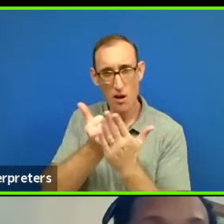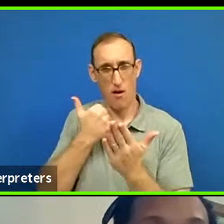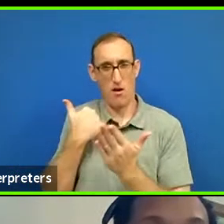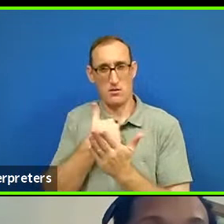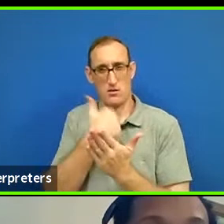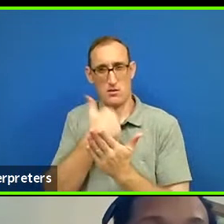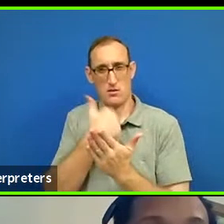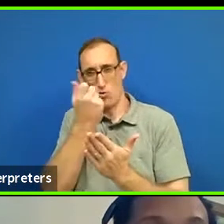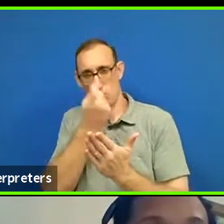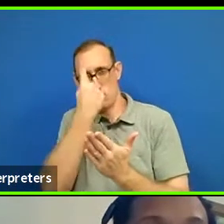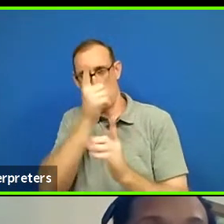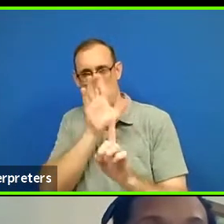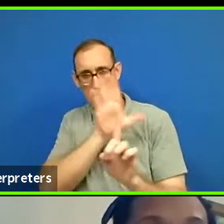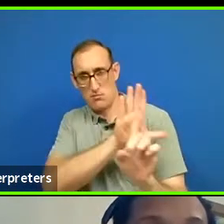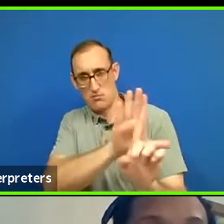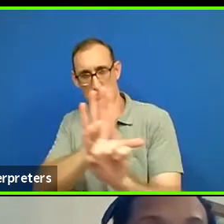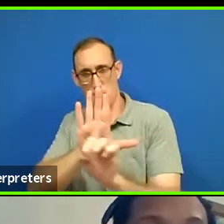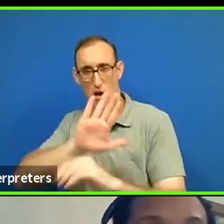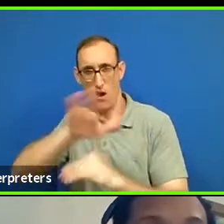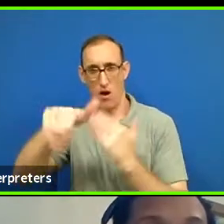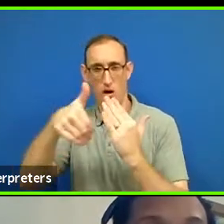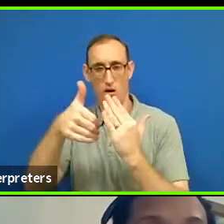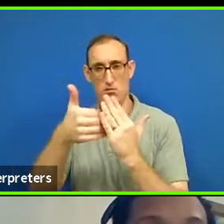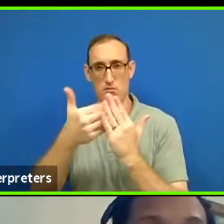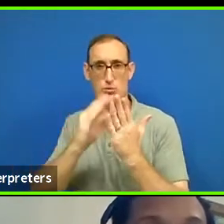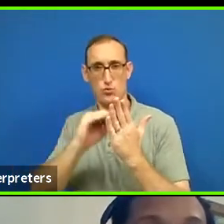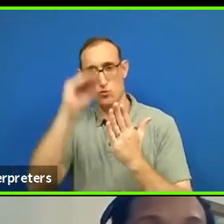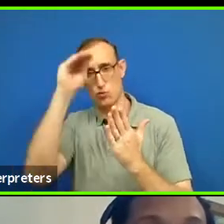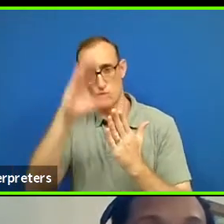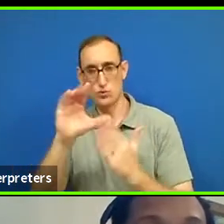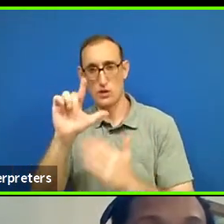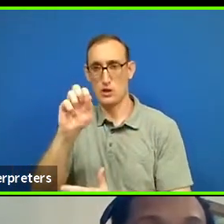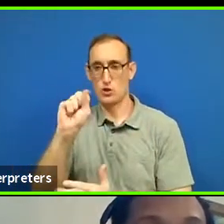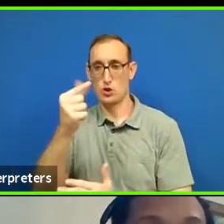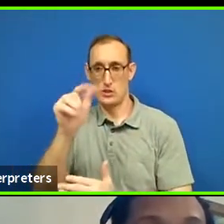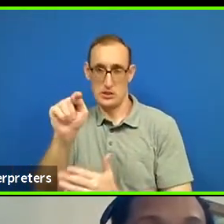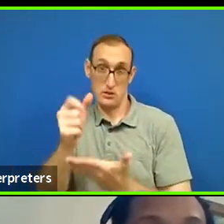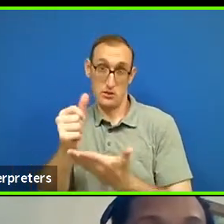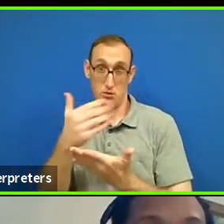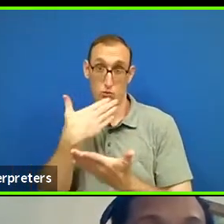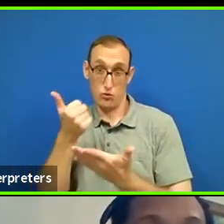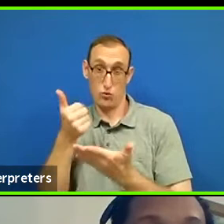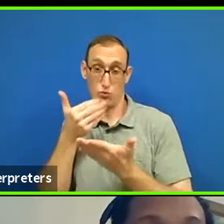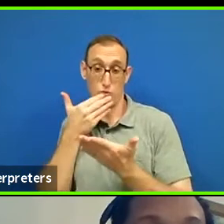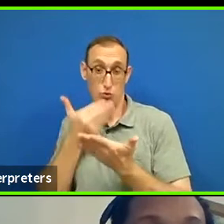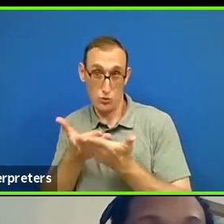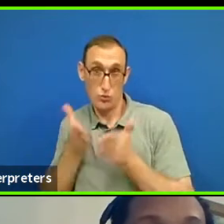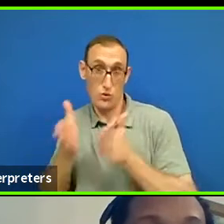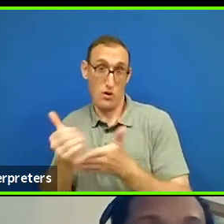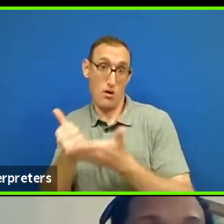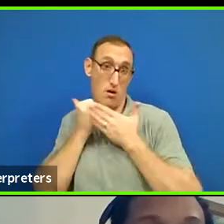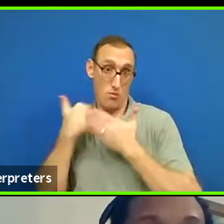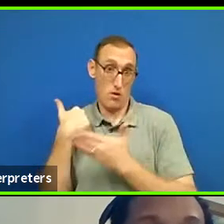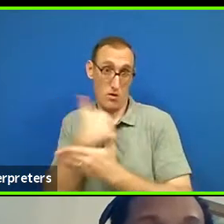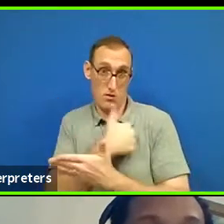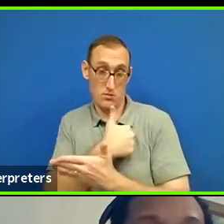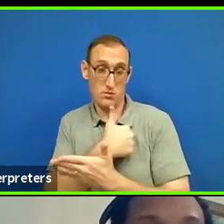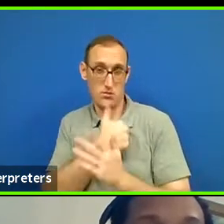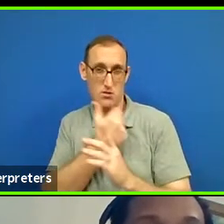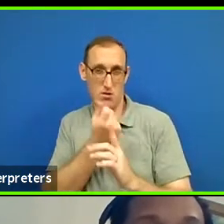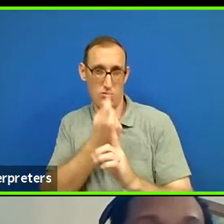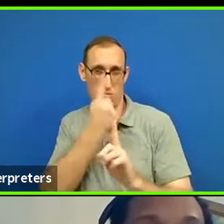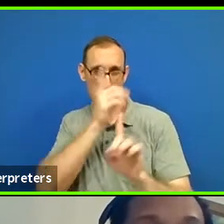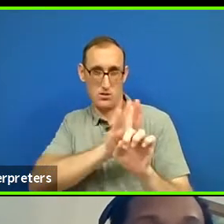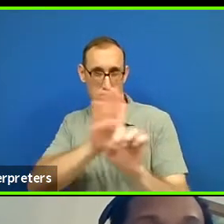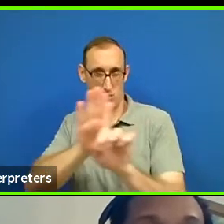are. I know the LSGTs is a really good way to do that, so this may follow up on what we just heard. It could be we